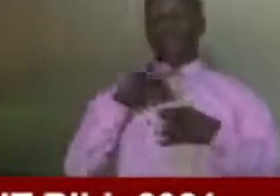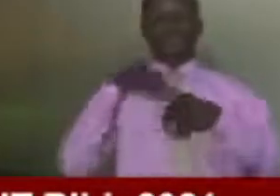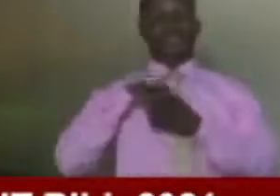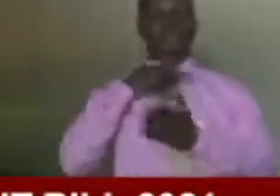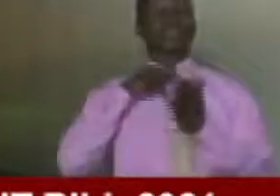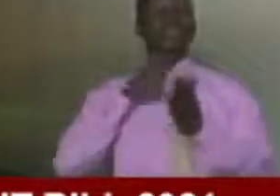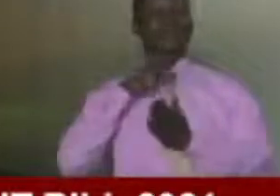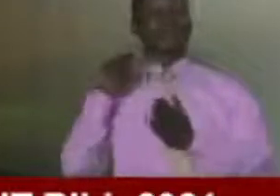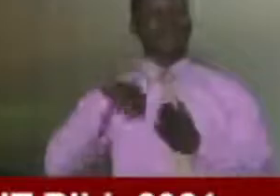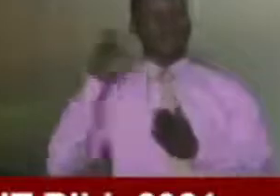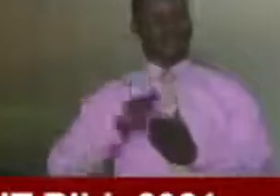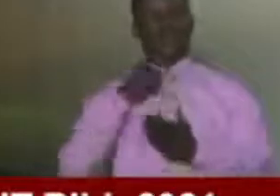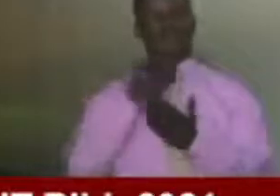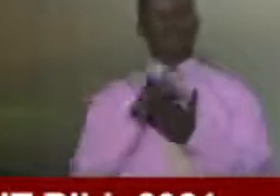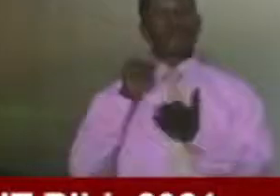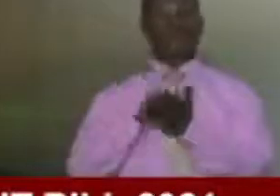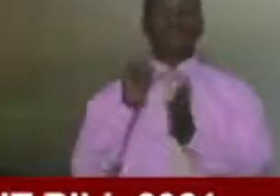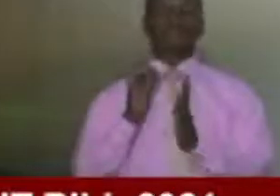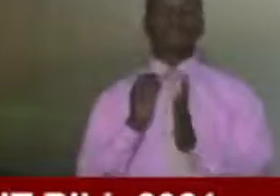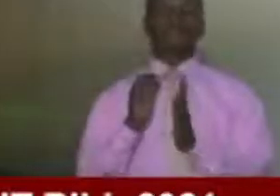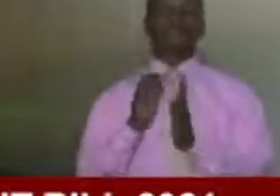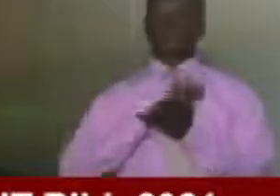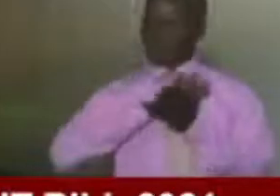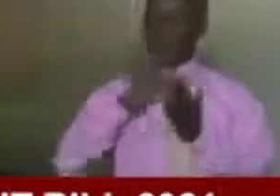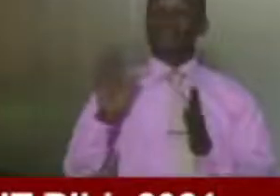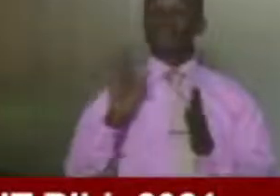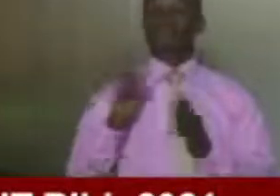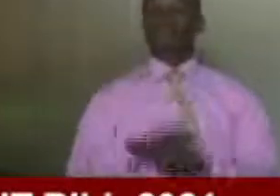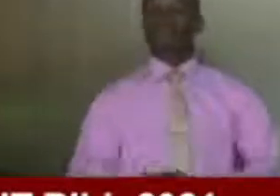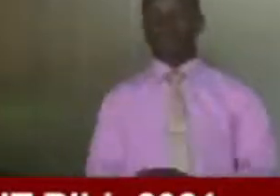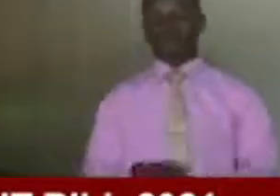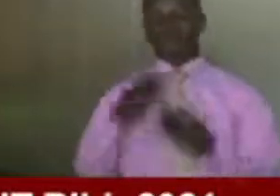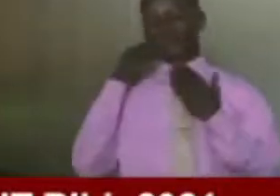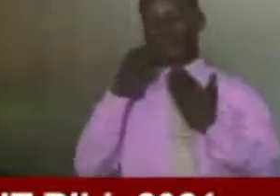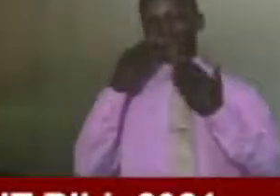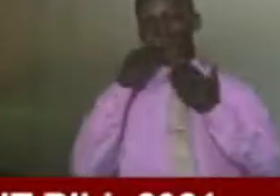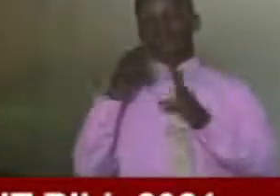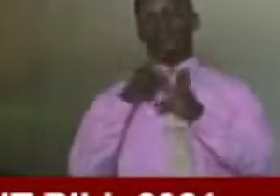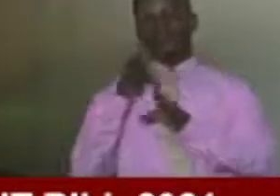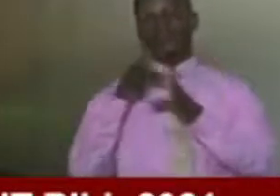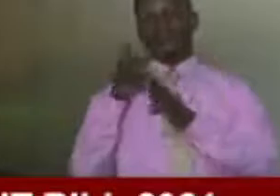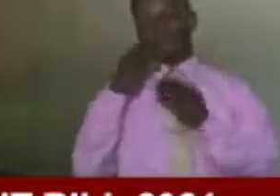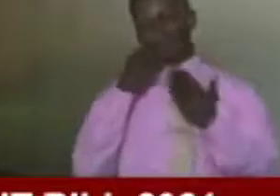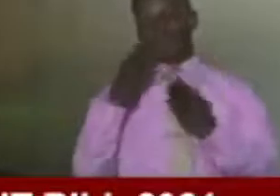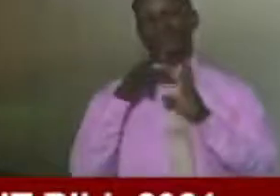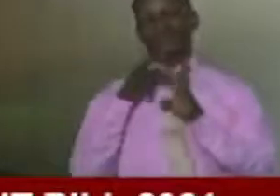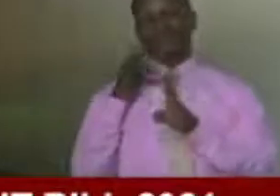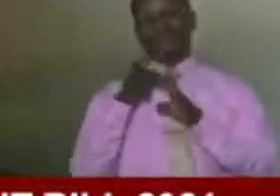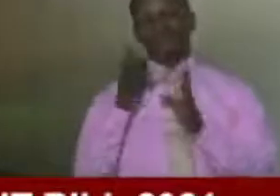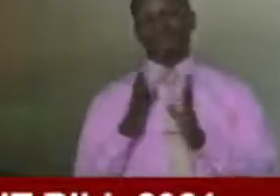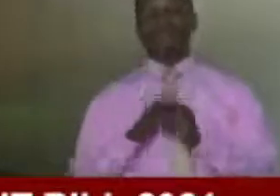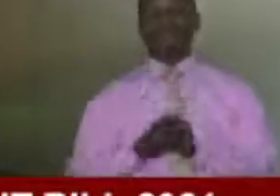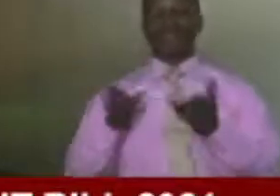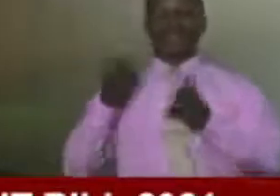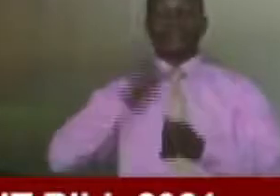to prove that they are. All right. They have to prove. Thank you so much, Prof. Let me bring in Mr. David Anyaile, the Executive